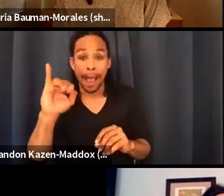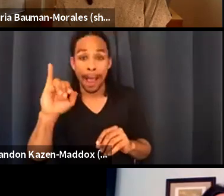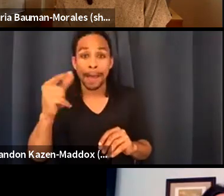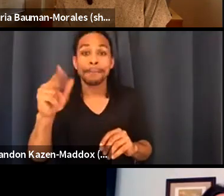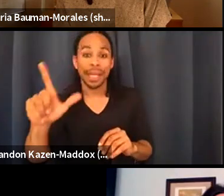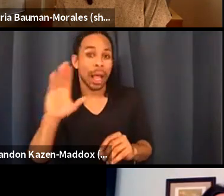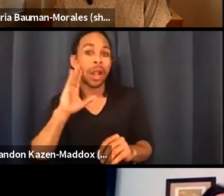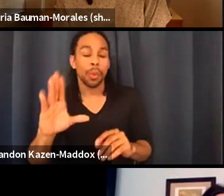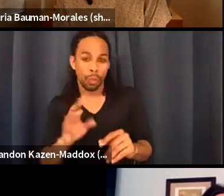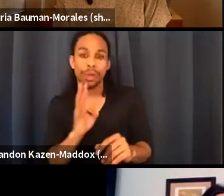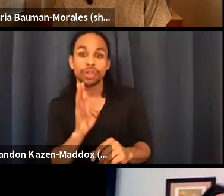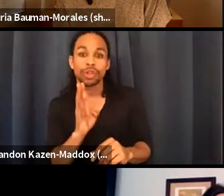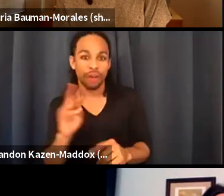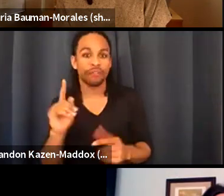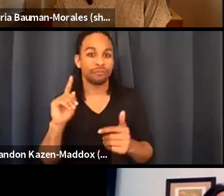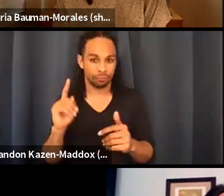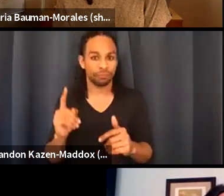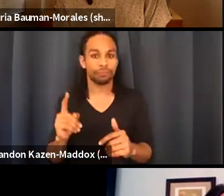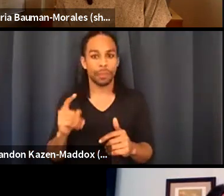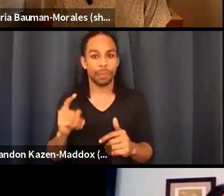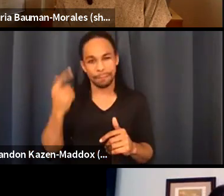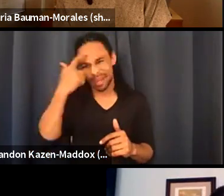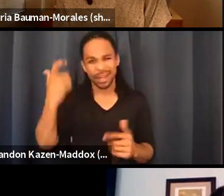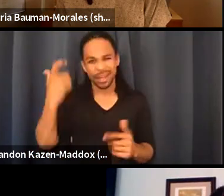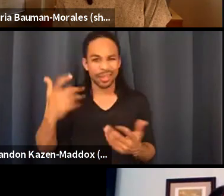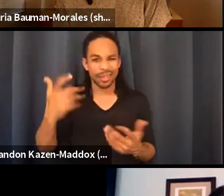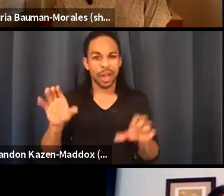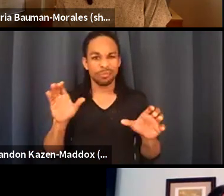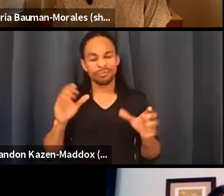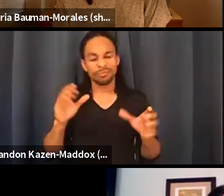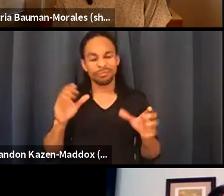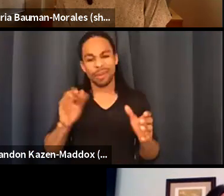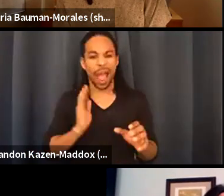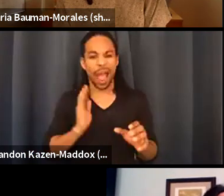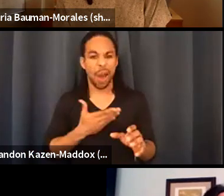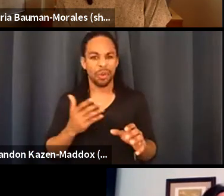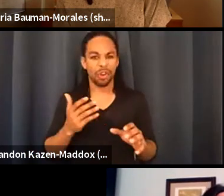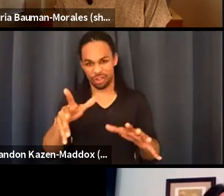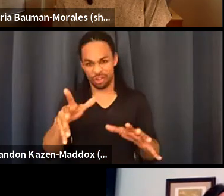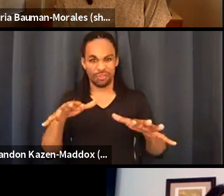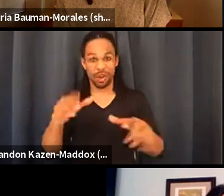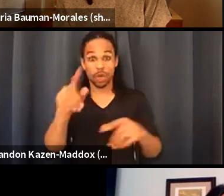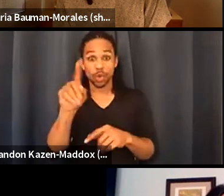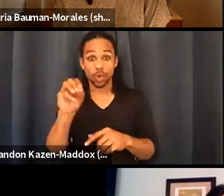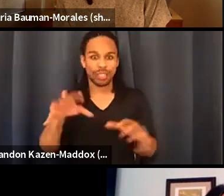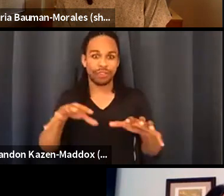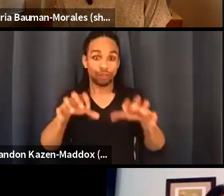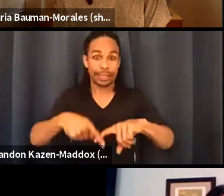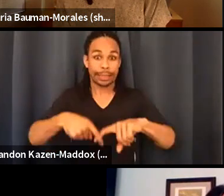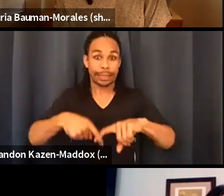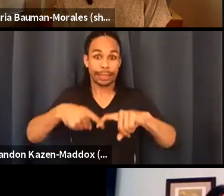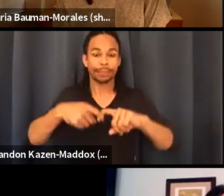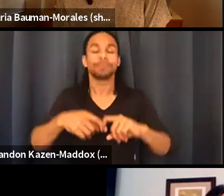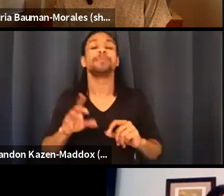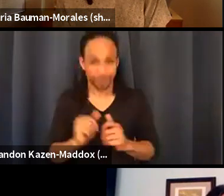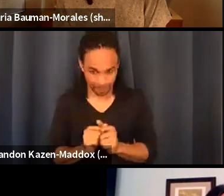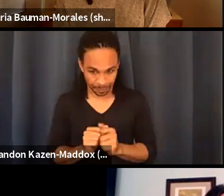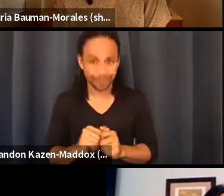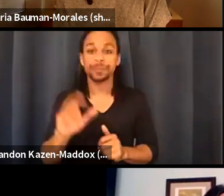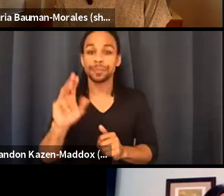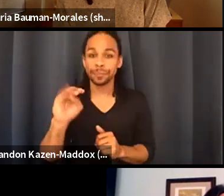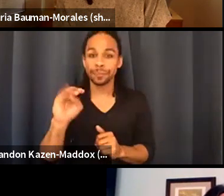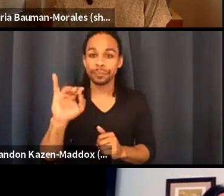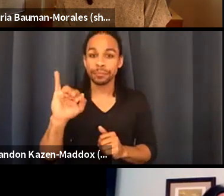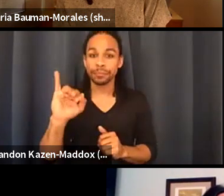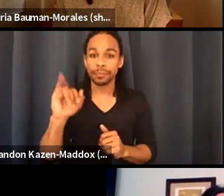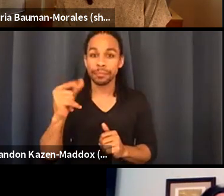Okay, sorry. All I want to say is, I feel like we're starting to go into like a real niche